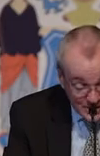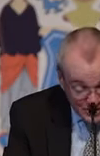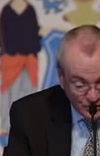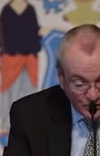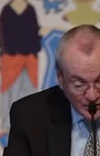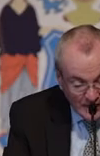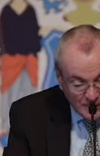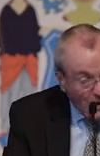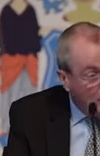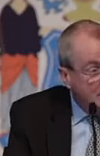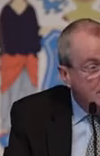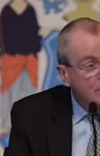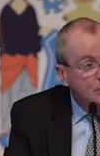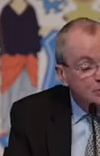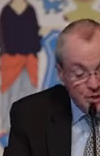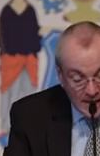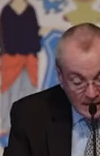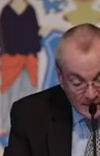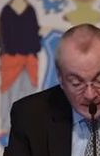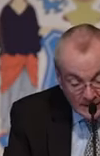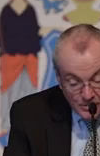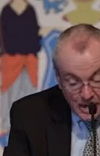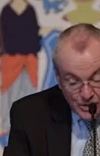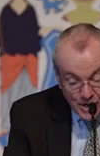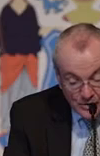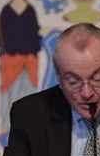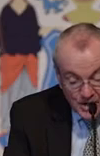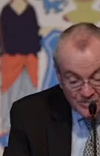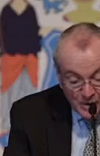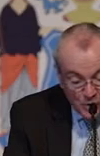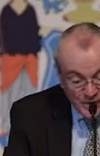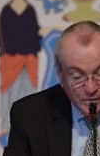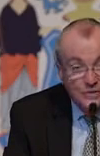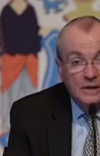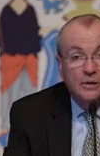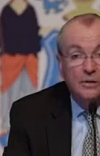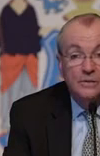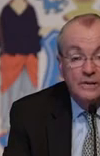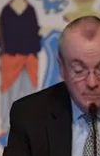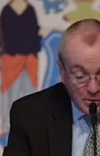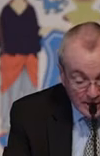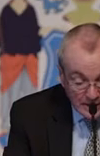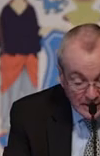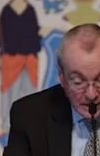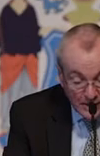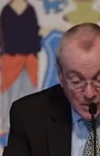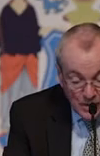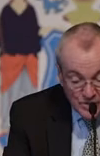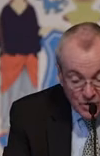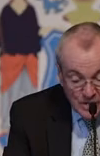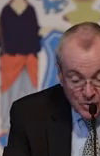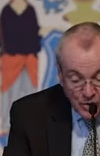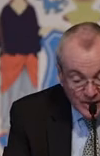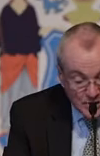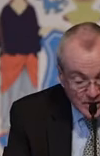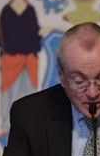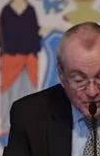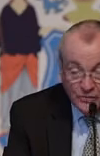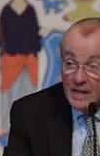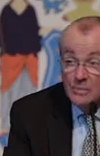kept our distance, but I want to give a particular shout out to Major General Jeff Milhorn and Lieutenant Colonel David Park of the U.S. Army Corps